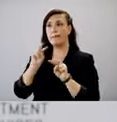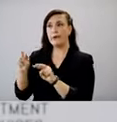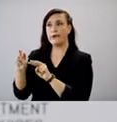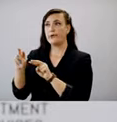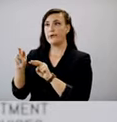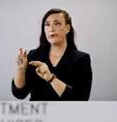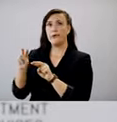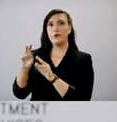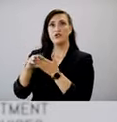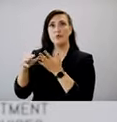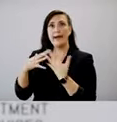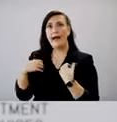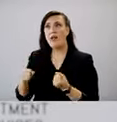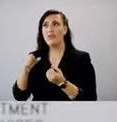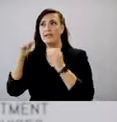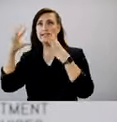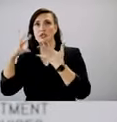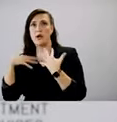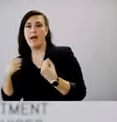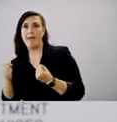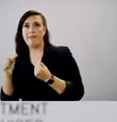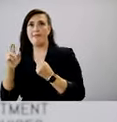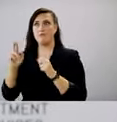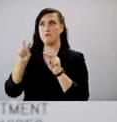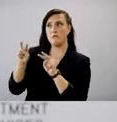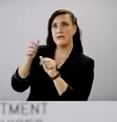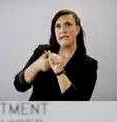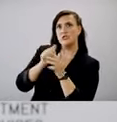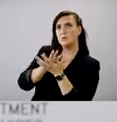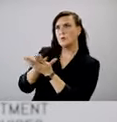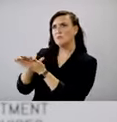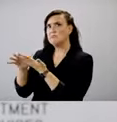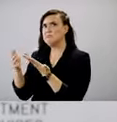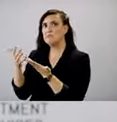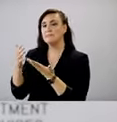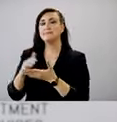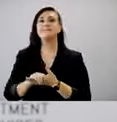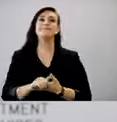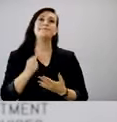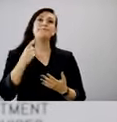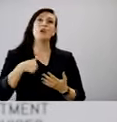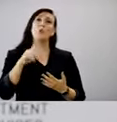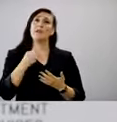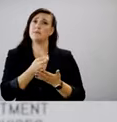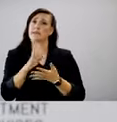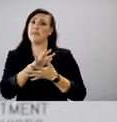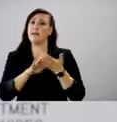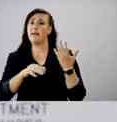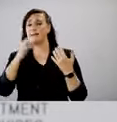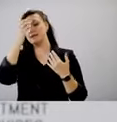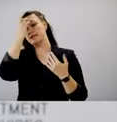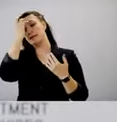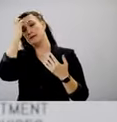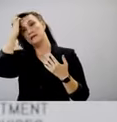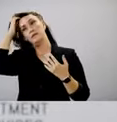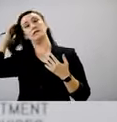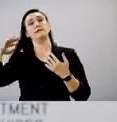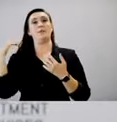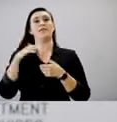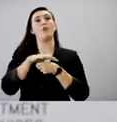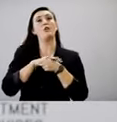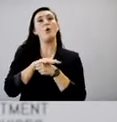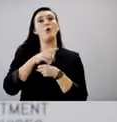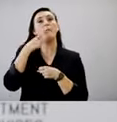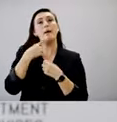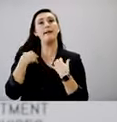of students and teachers? So there's a number of things that we're doing. Our local public health departments,